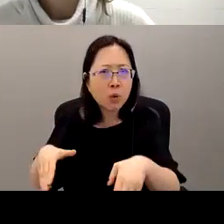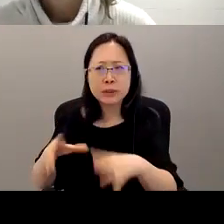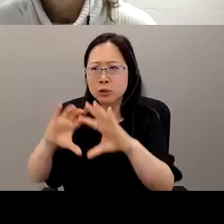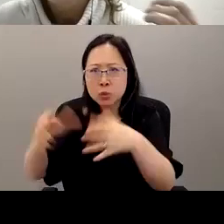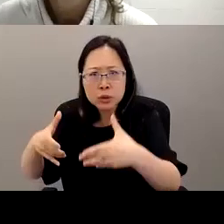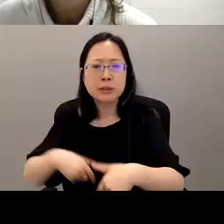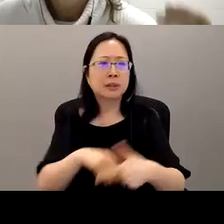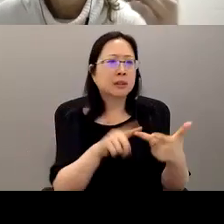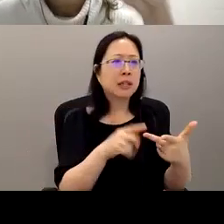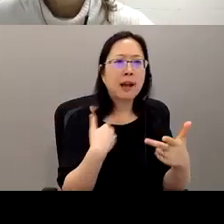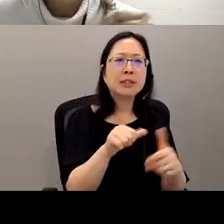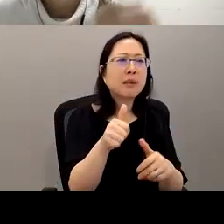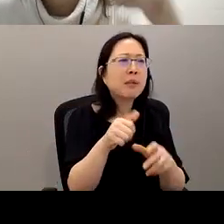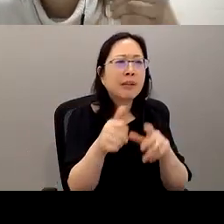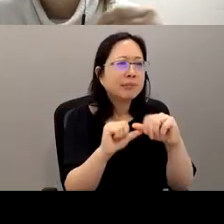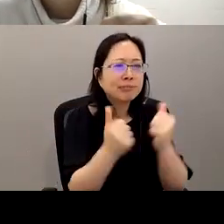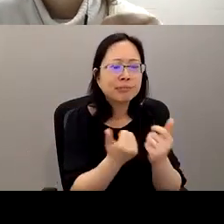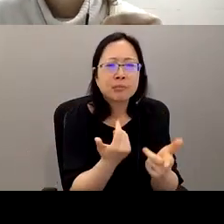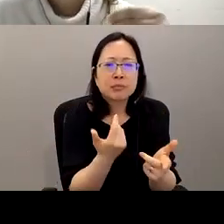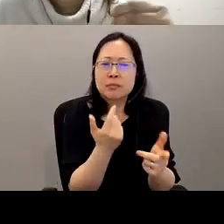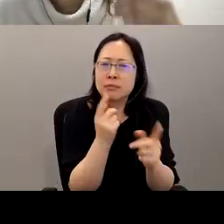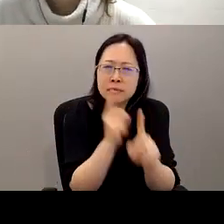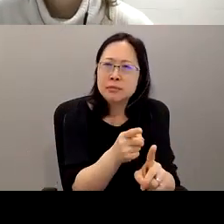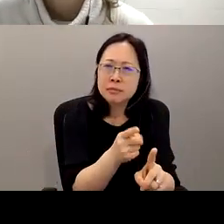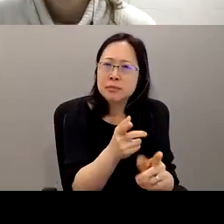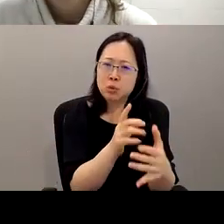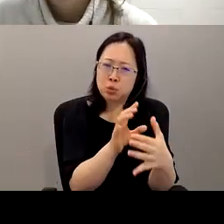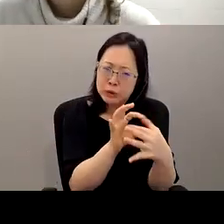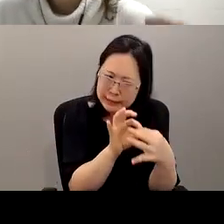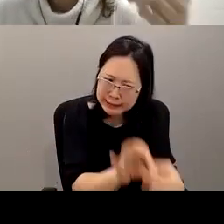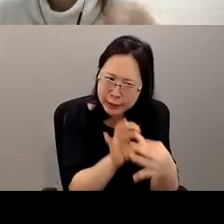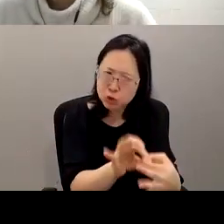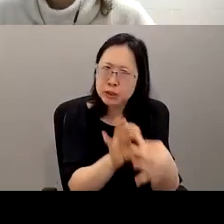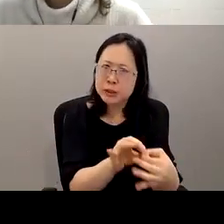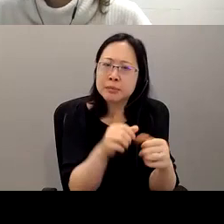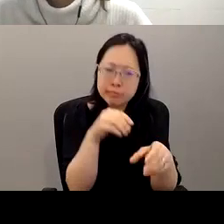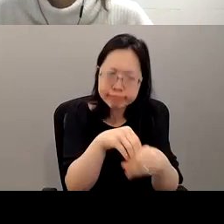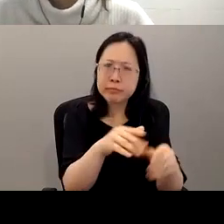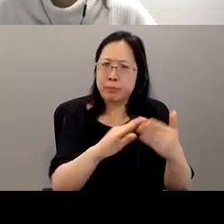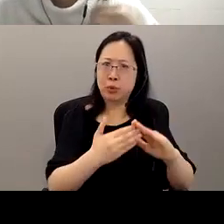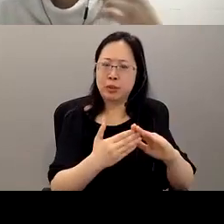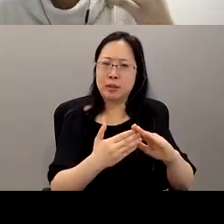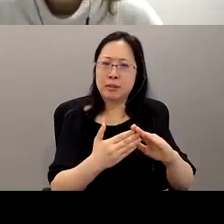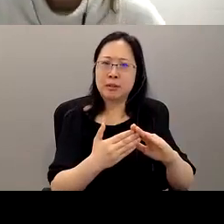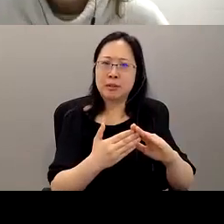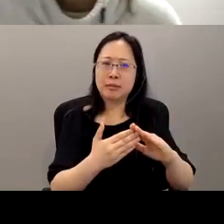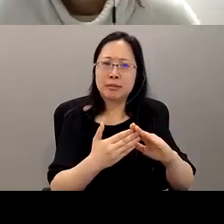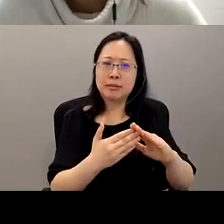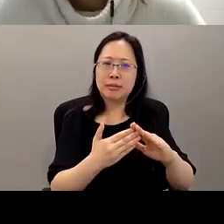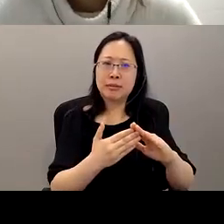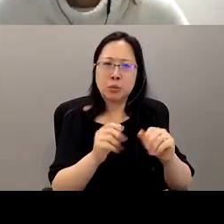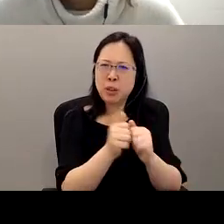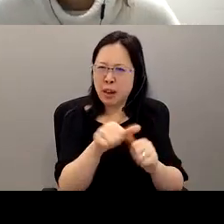at how do we have relationships in our community. And that's what our